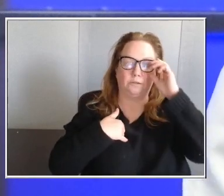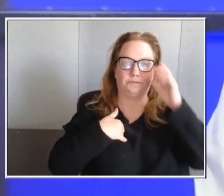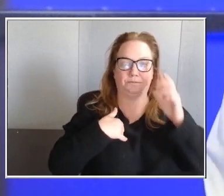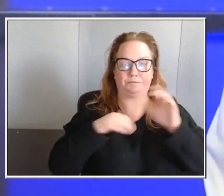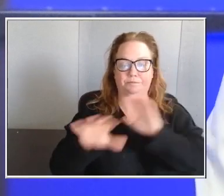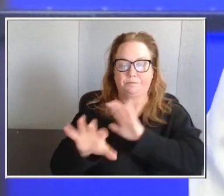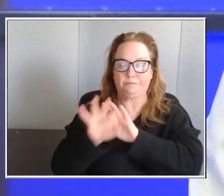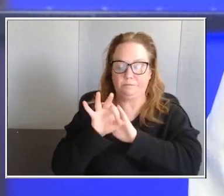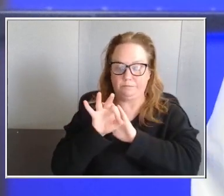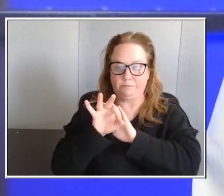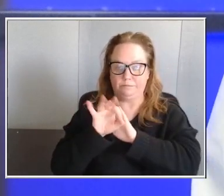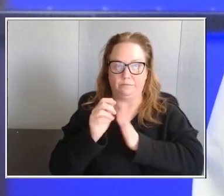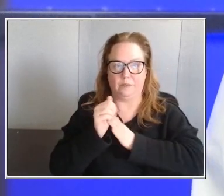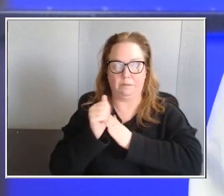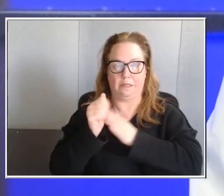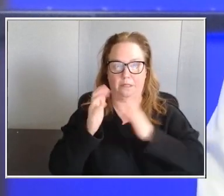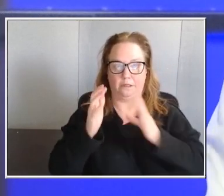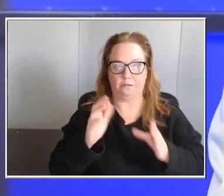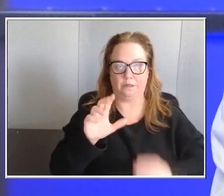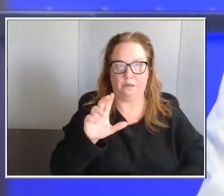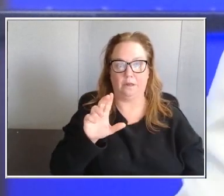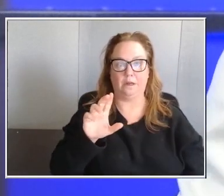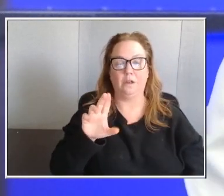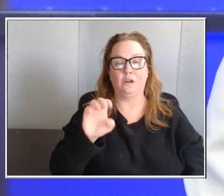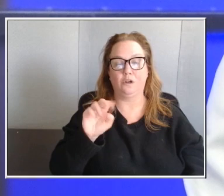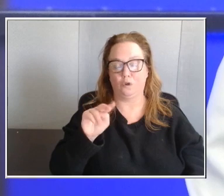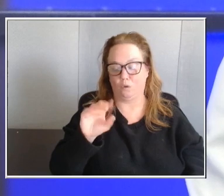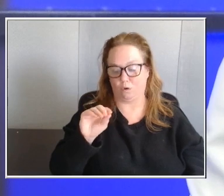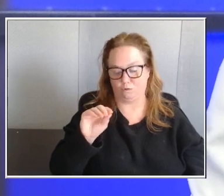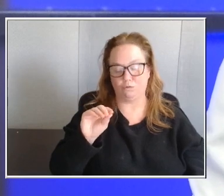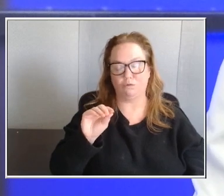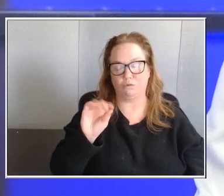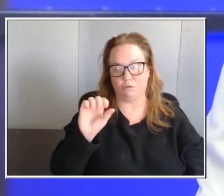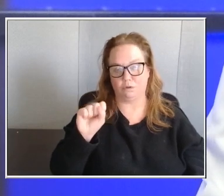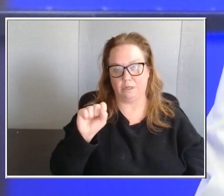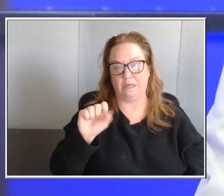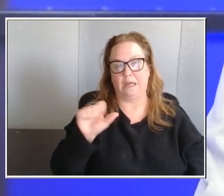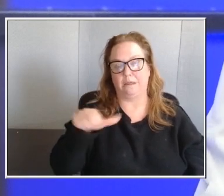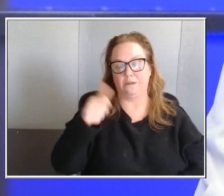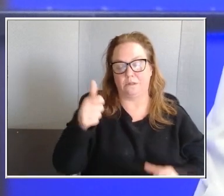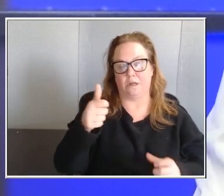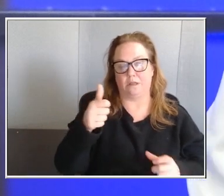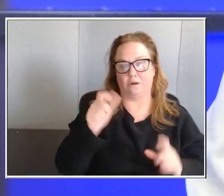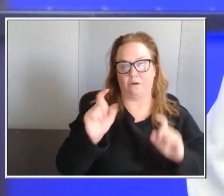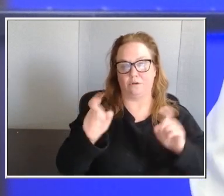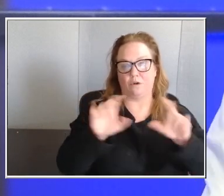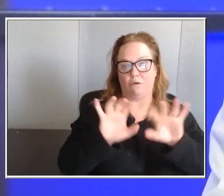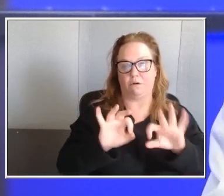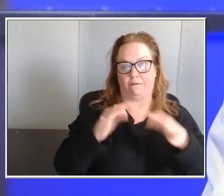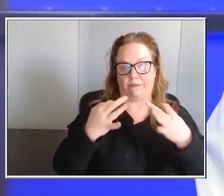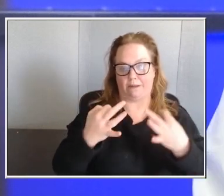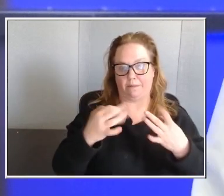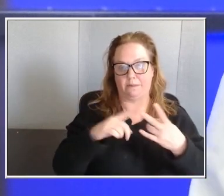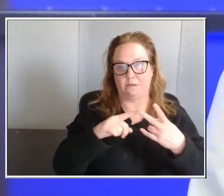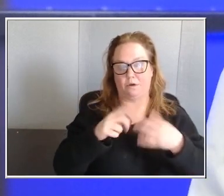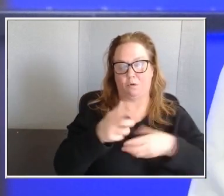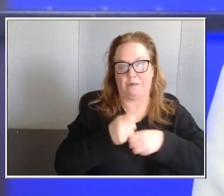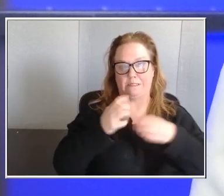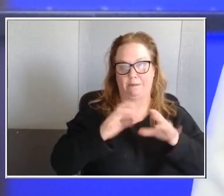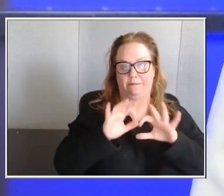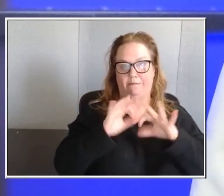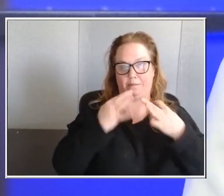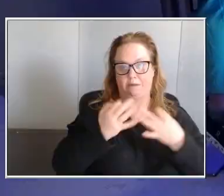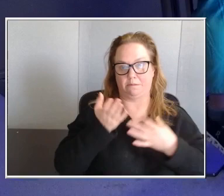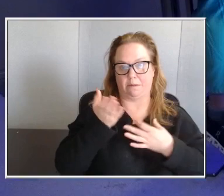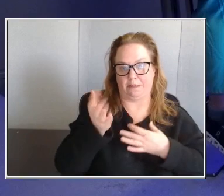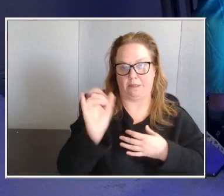by sort of leadership in UNOS, and then there's other folks like donor families or recipient families that might be on there